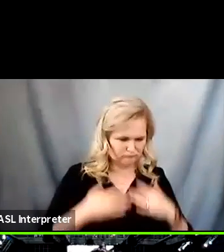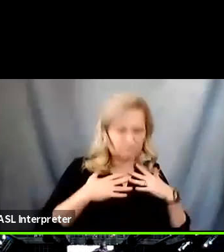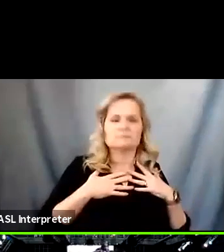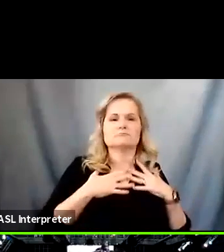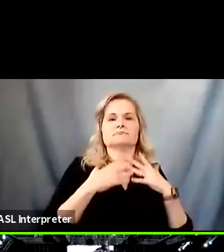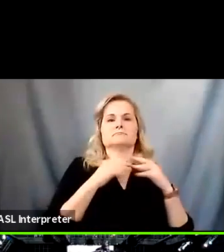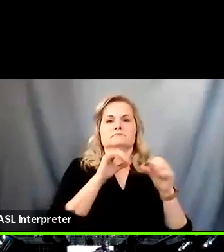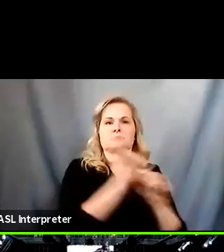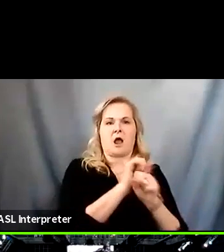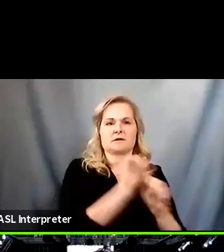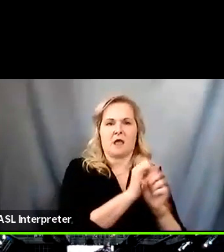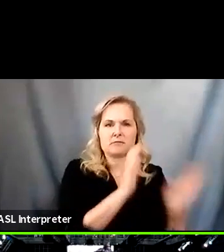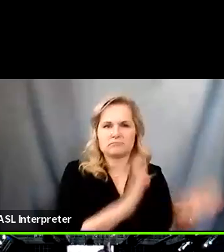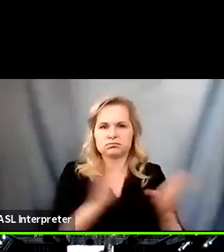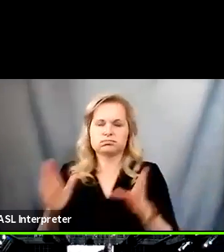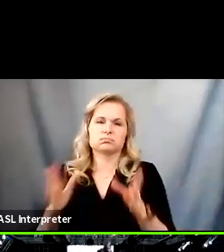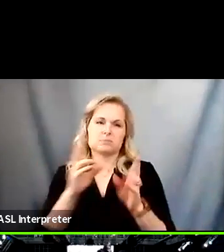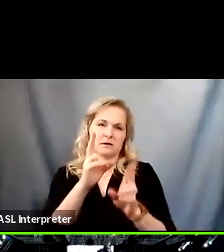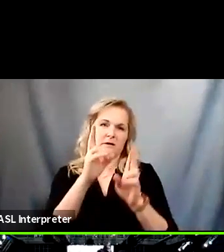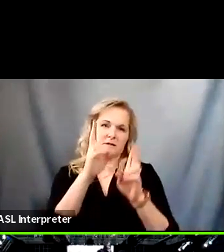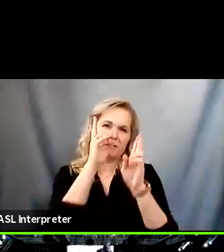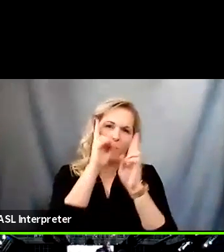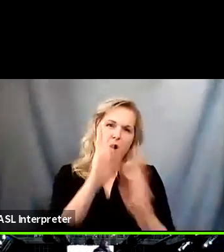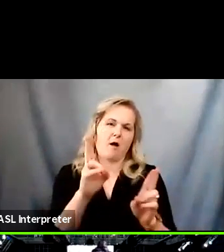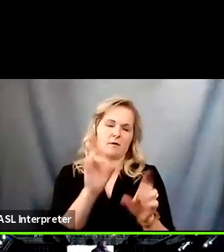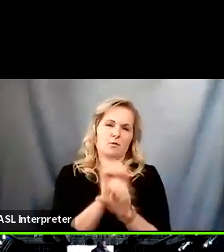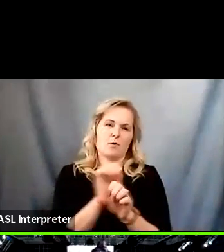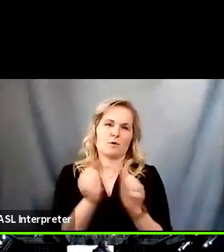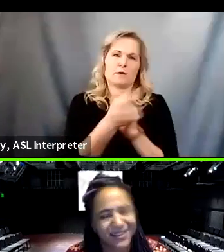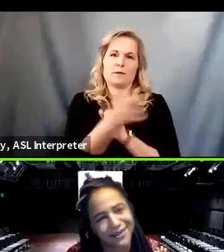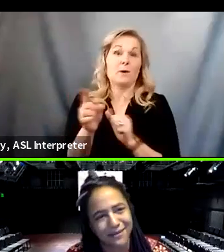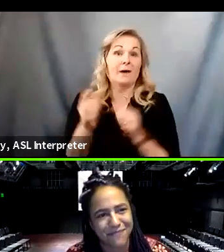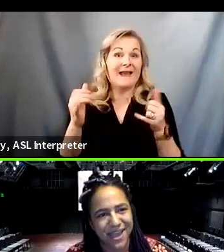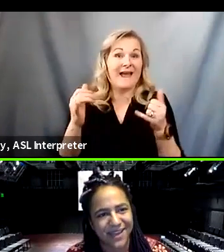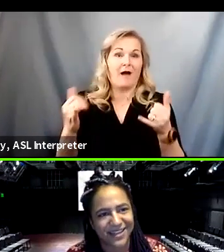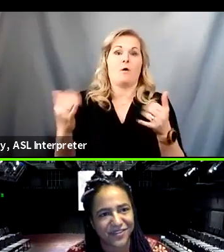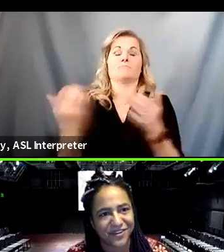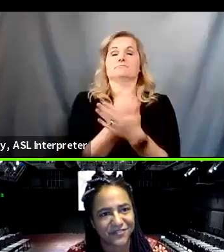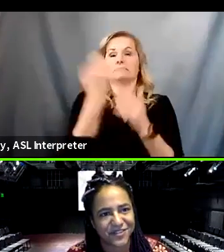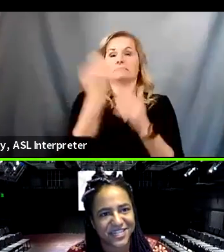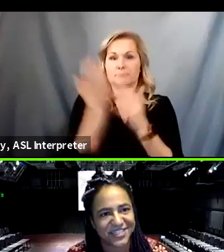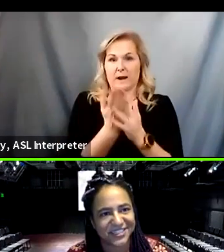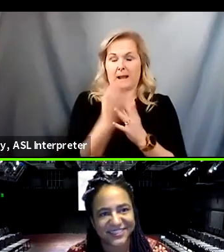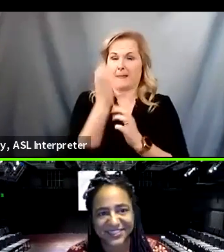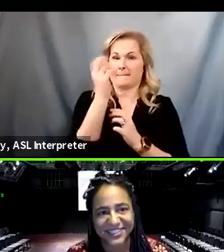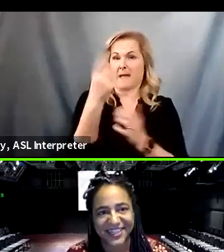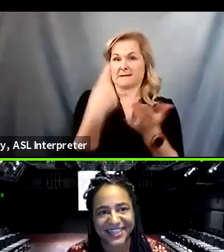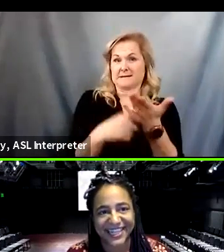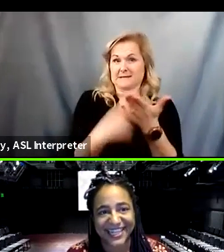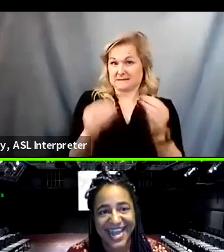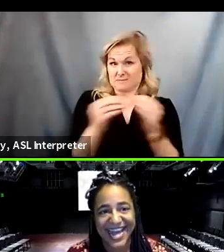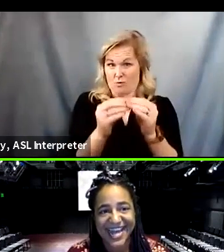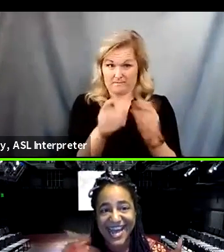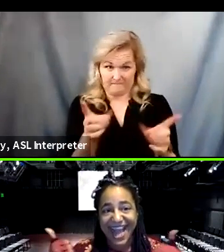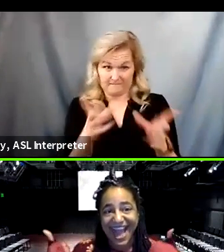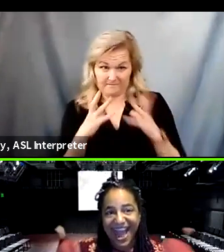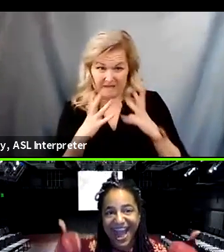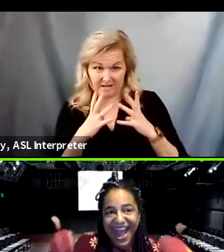is an honor working with you. Thank you for beginning us well. Let's take a break and then come back and have a conversation. What y'all think,